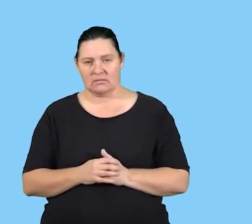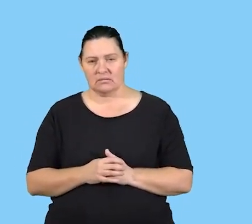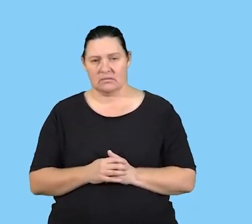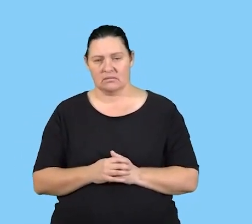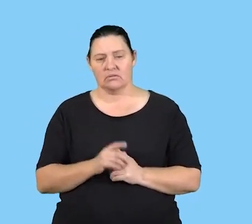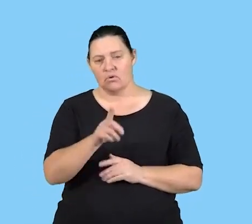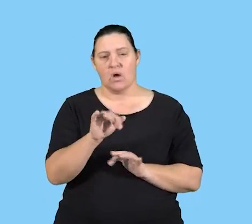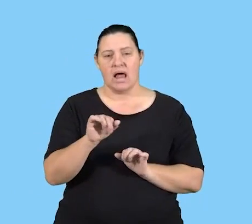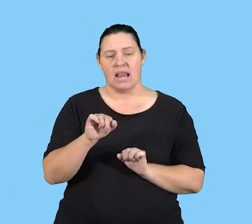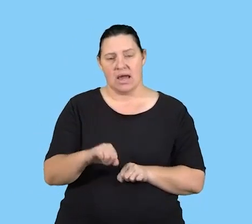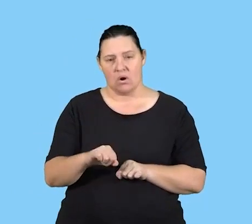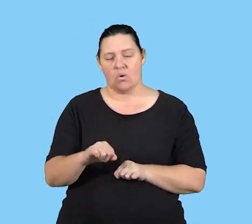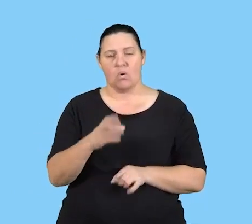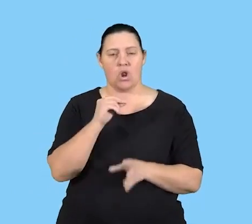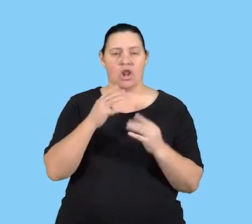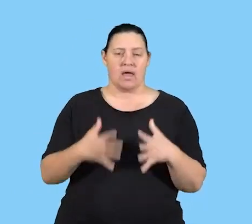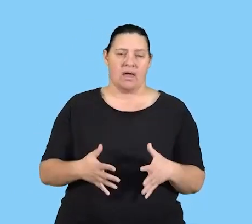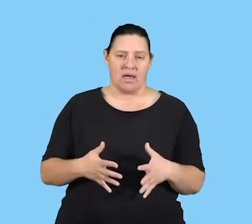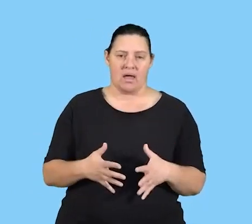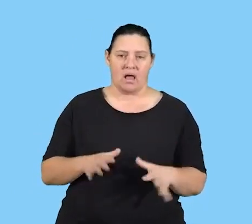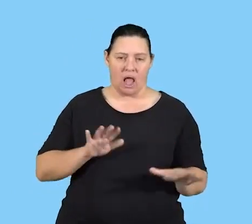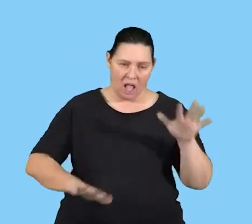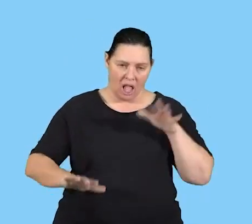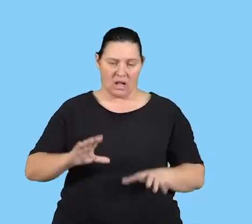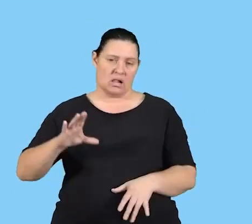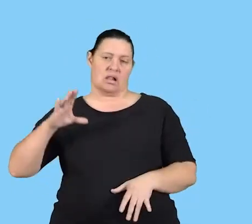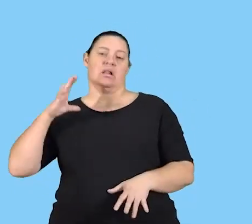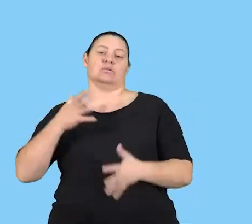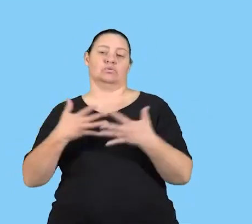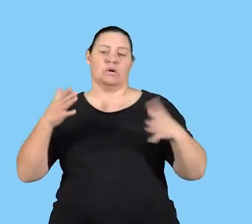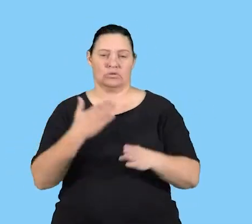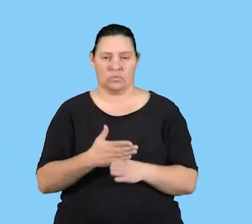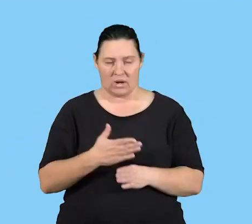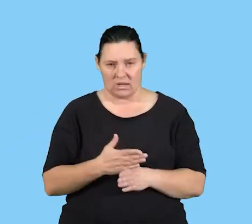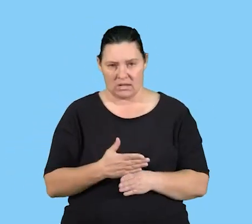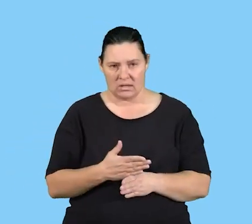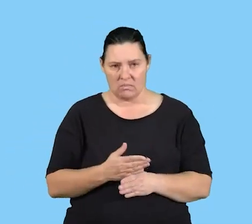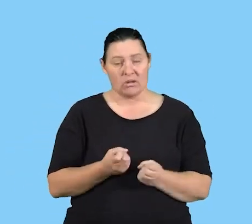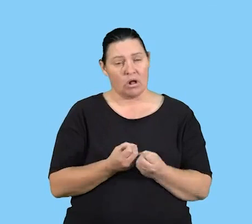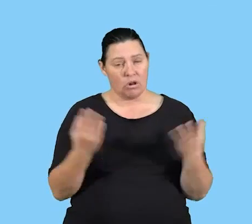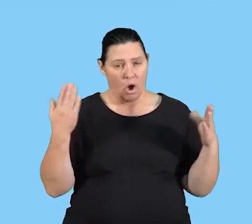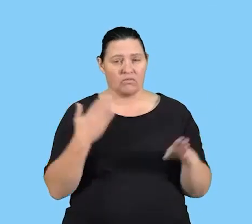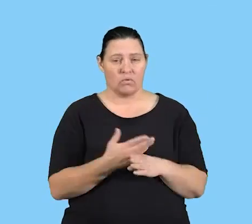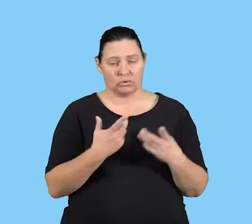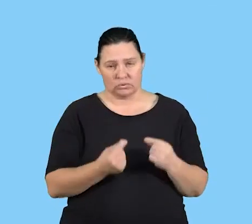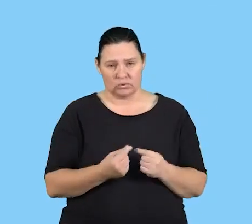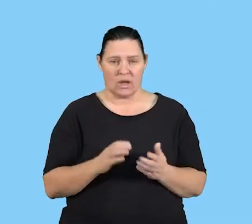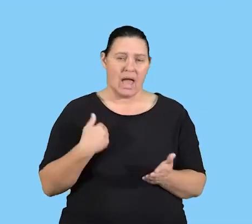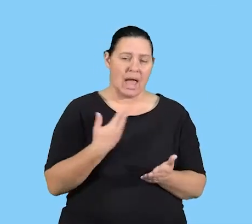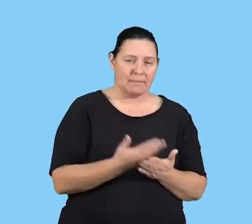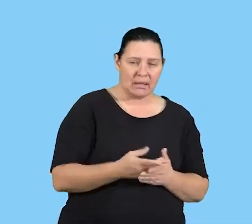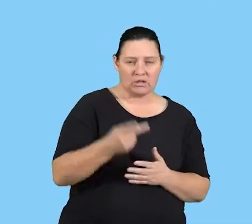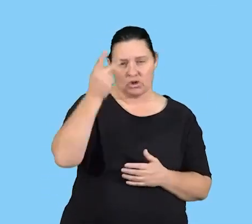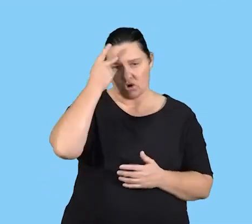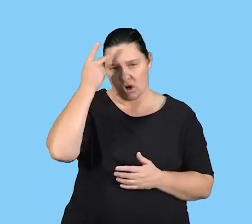For you to allow the learners not to be overloaded with much work, because it's a lot of work to do, application